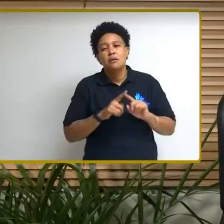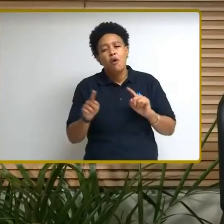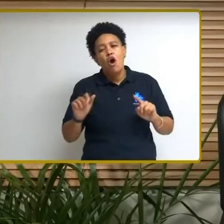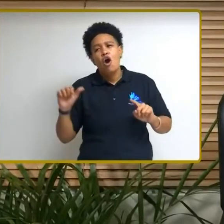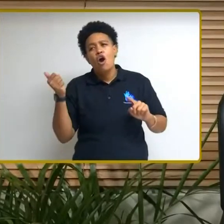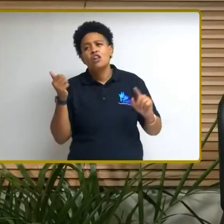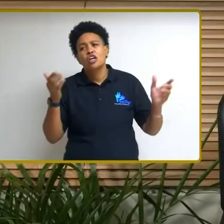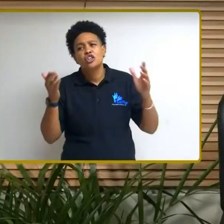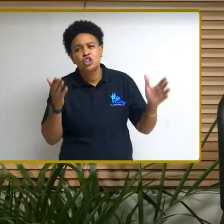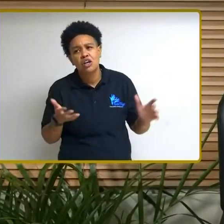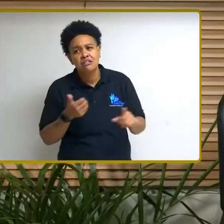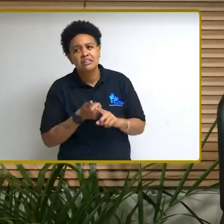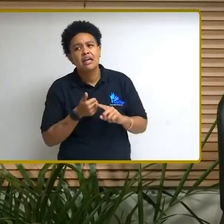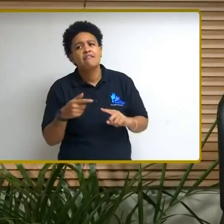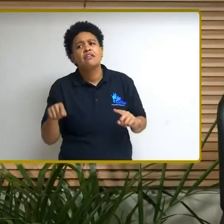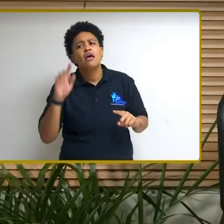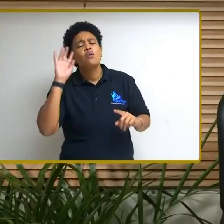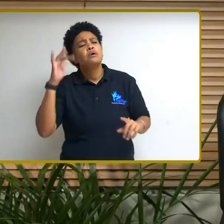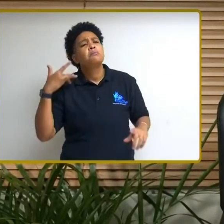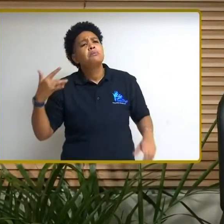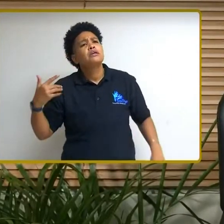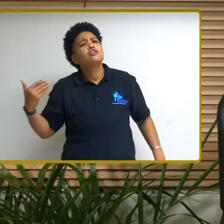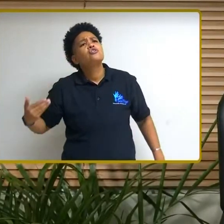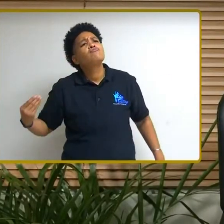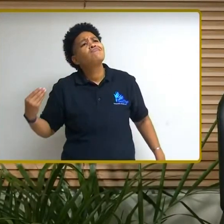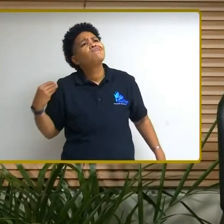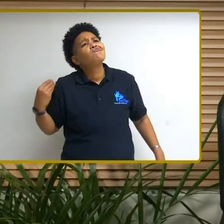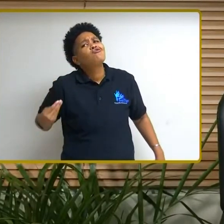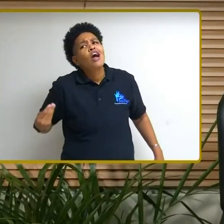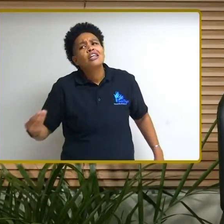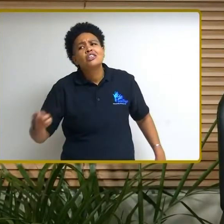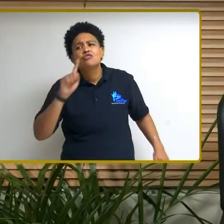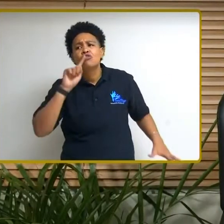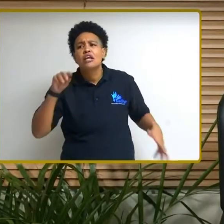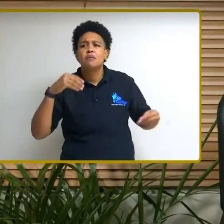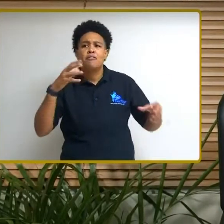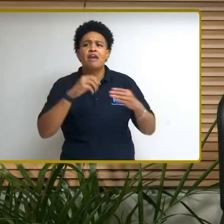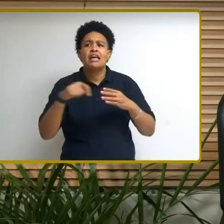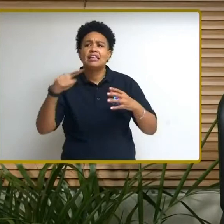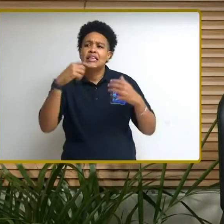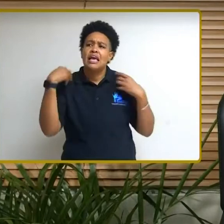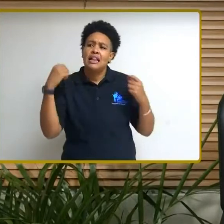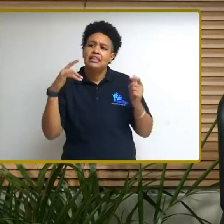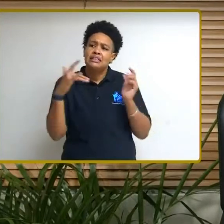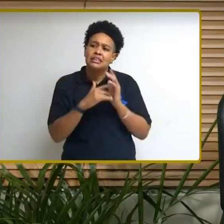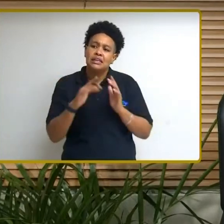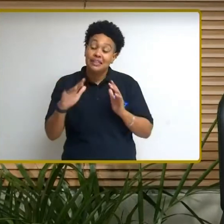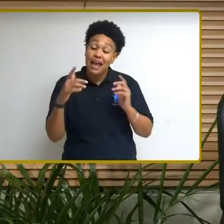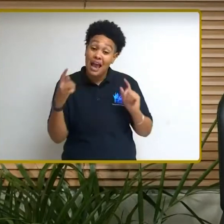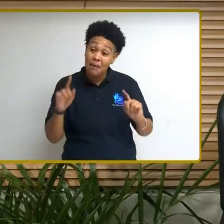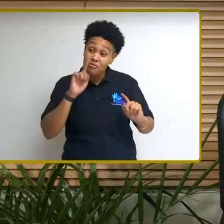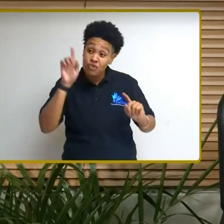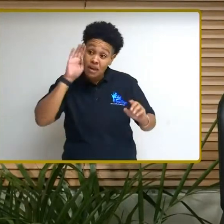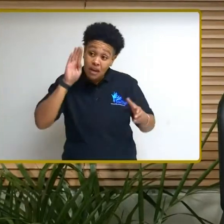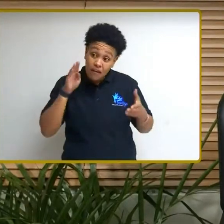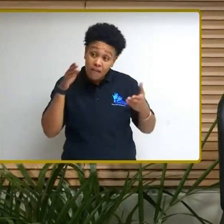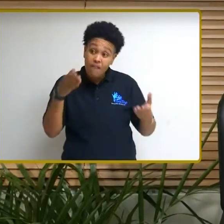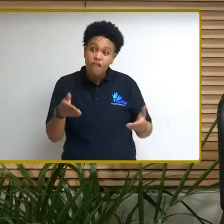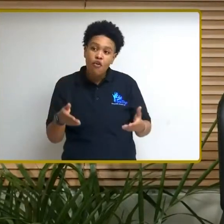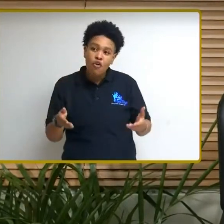other services that would traditionally be provided in these health centers, and